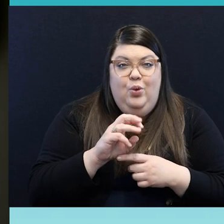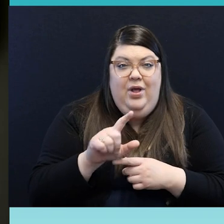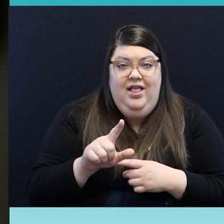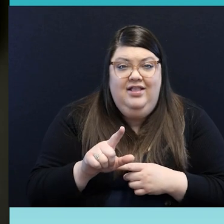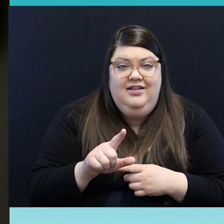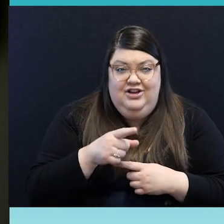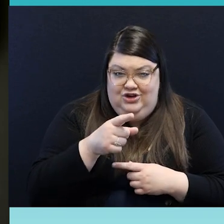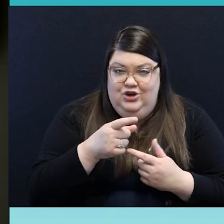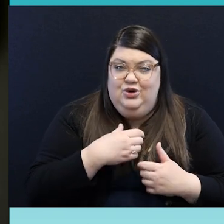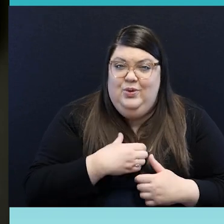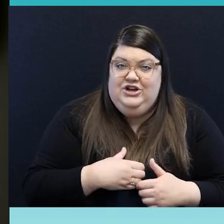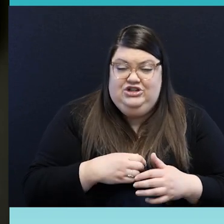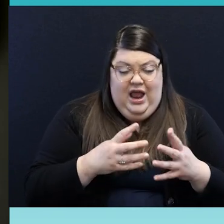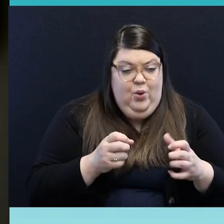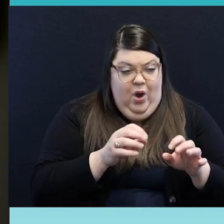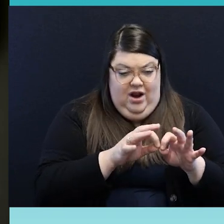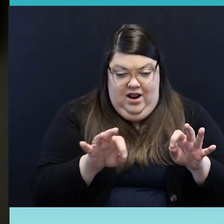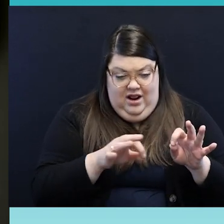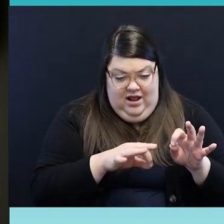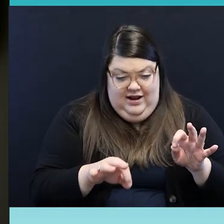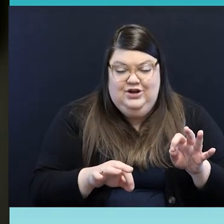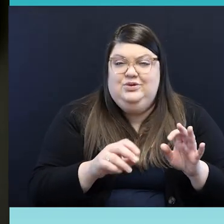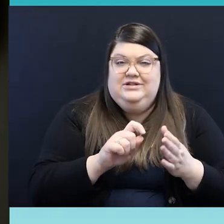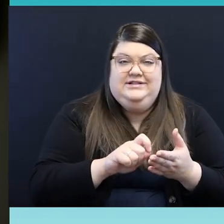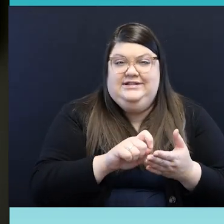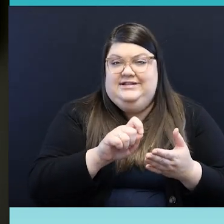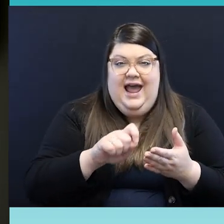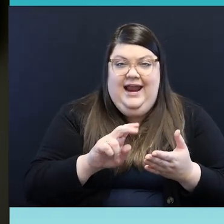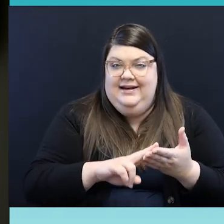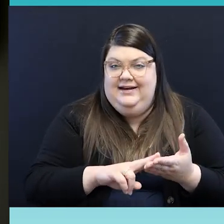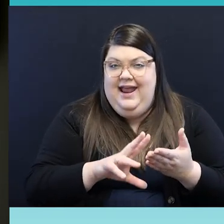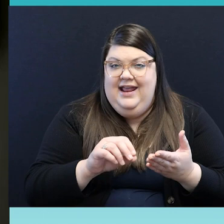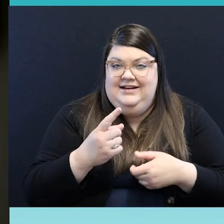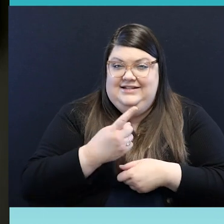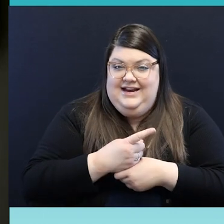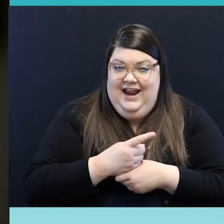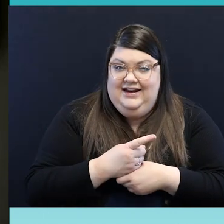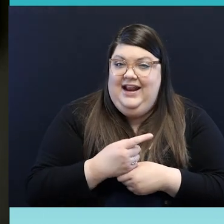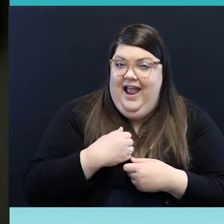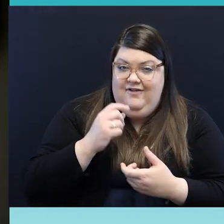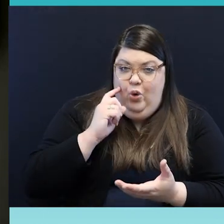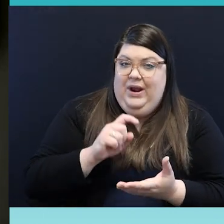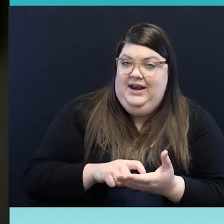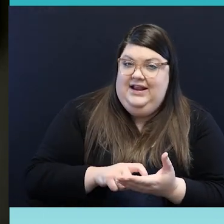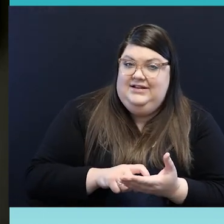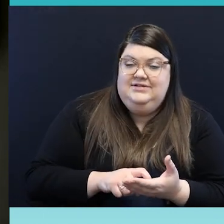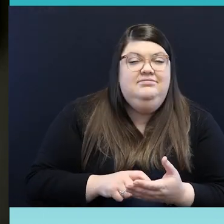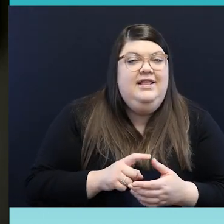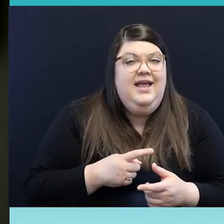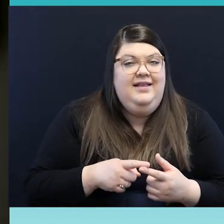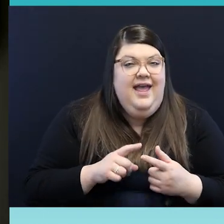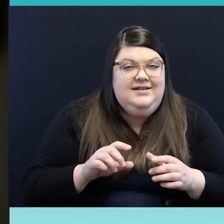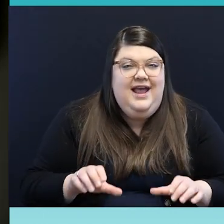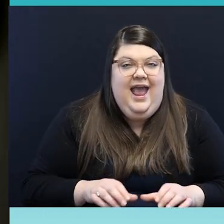you write your wishes and then you sign it, date it, and have it witnessed, it is going to act as a living